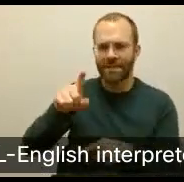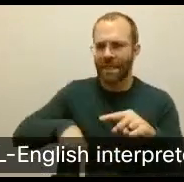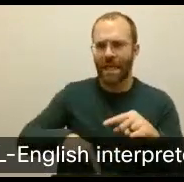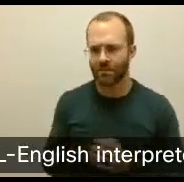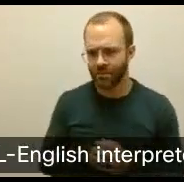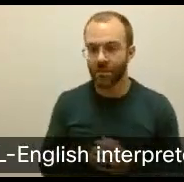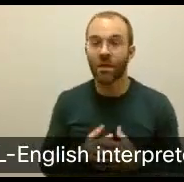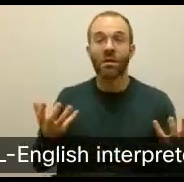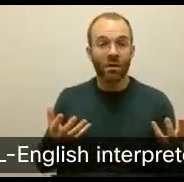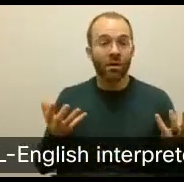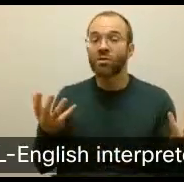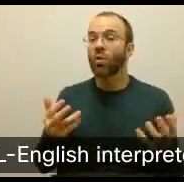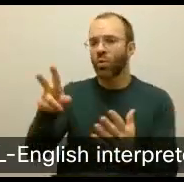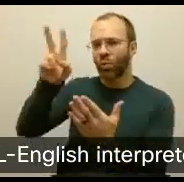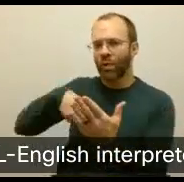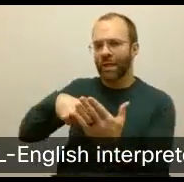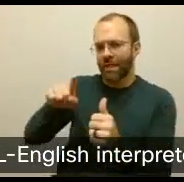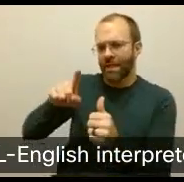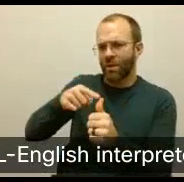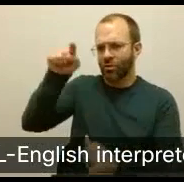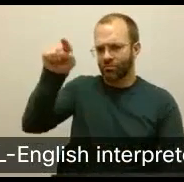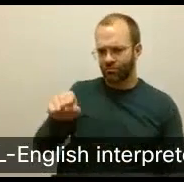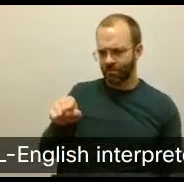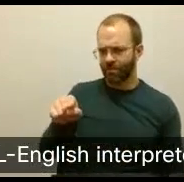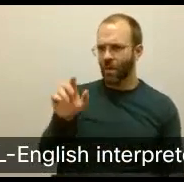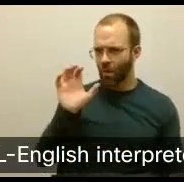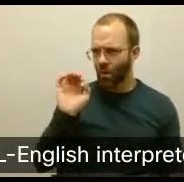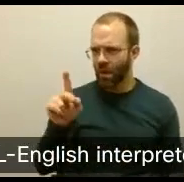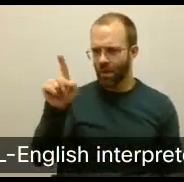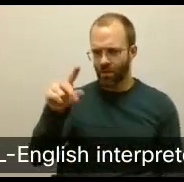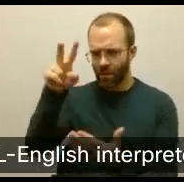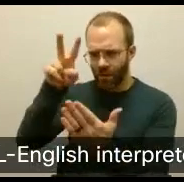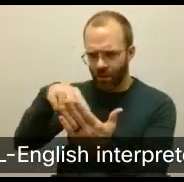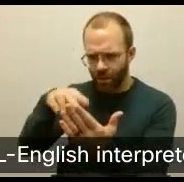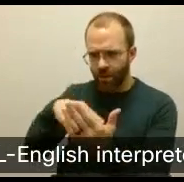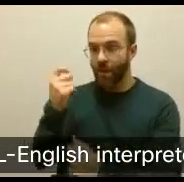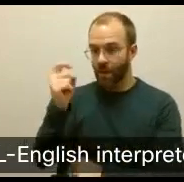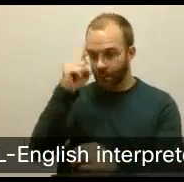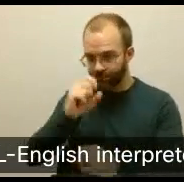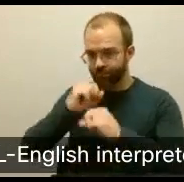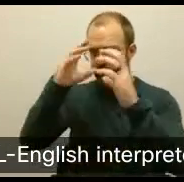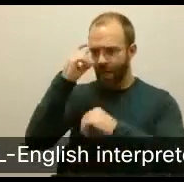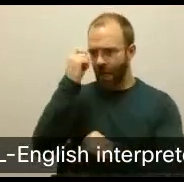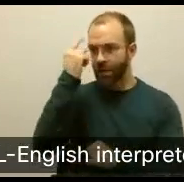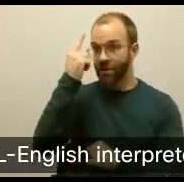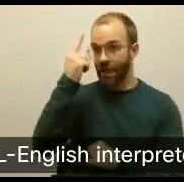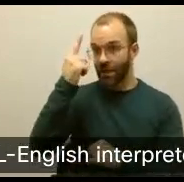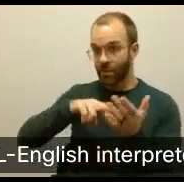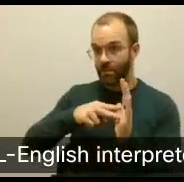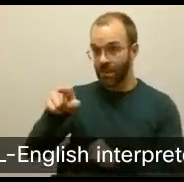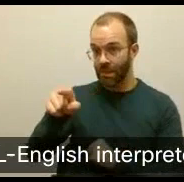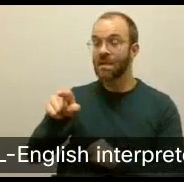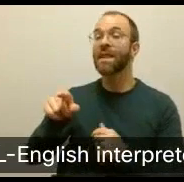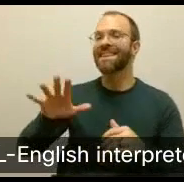So reading the original text, understanding what the original author or authors are intending to communicate is